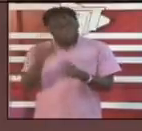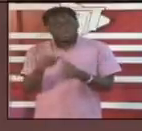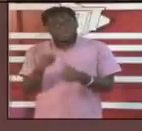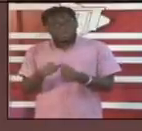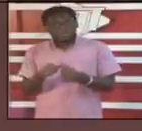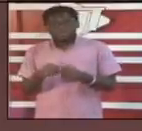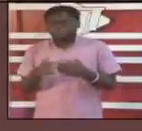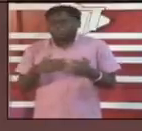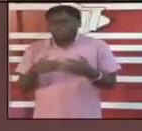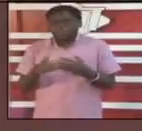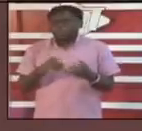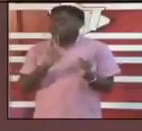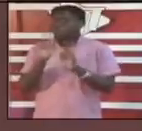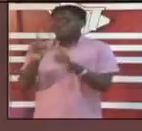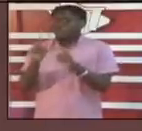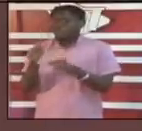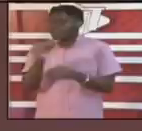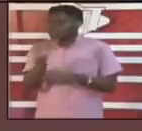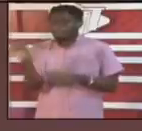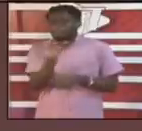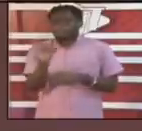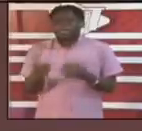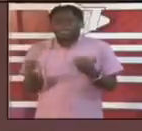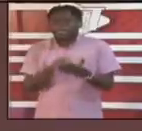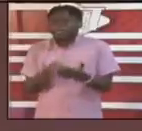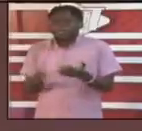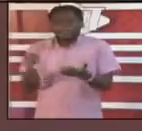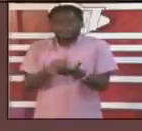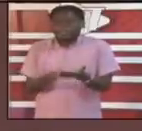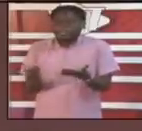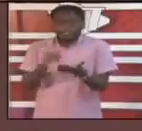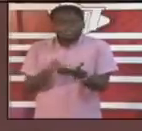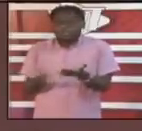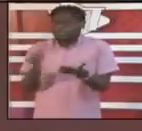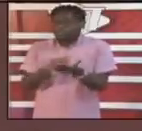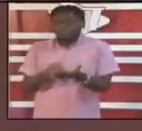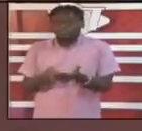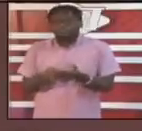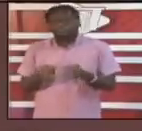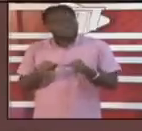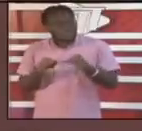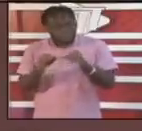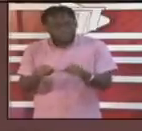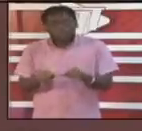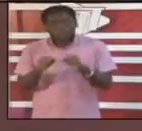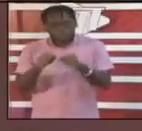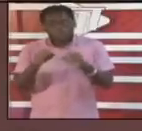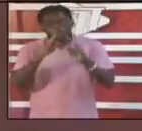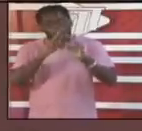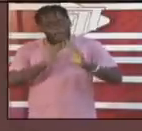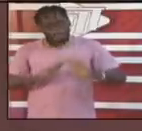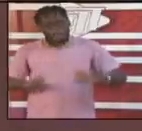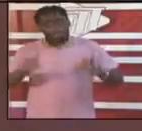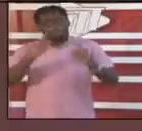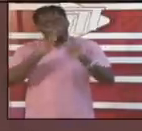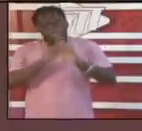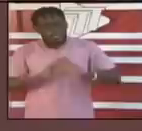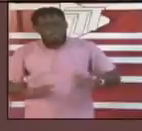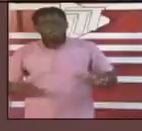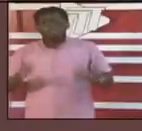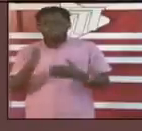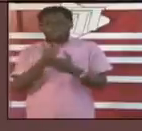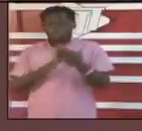To those students who have a clear direction in where they want to go, that's awesome. Work